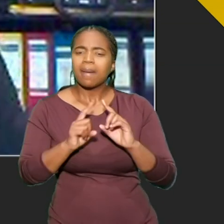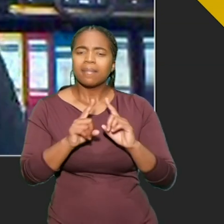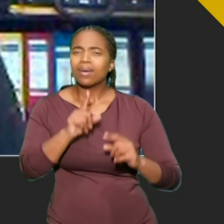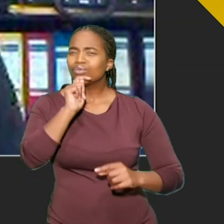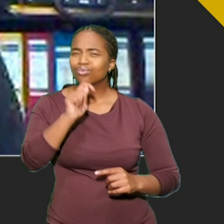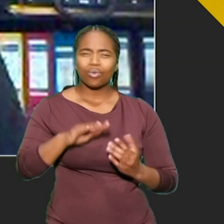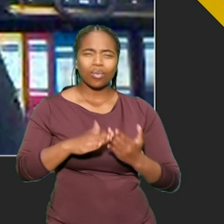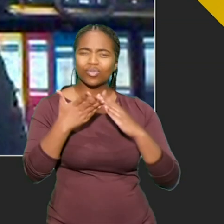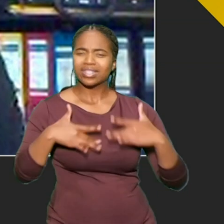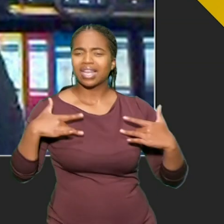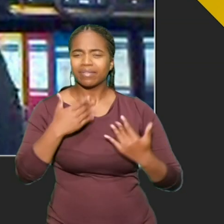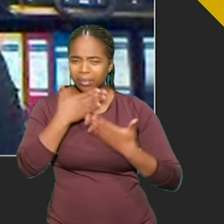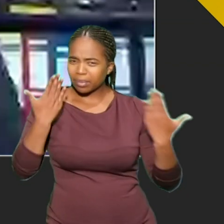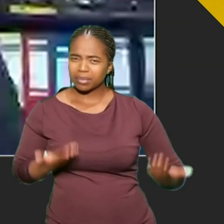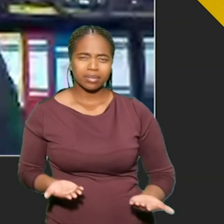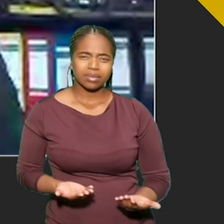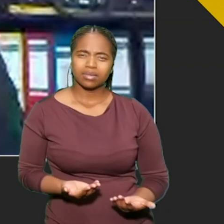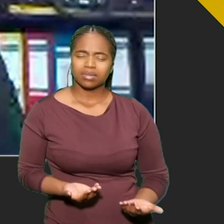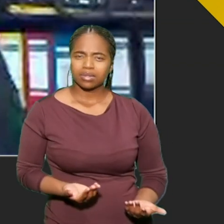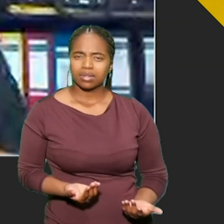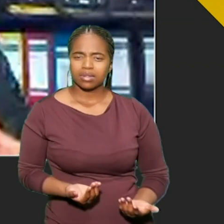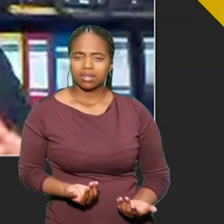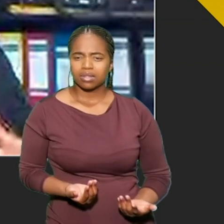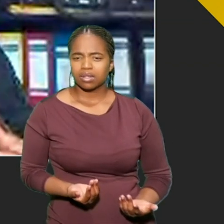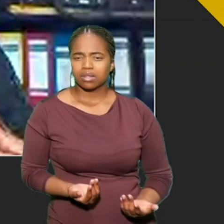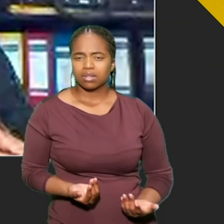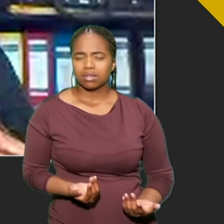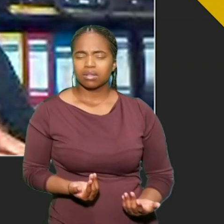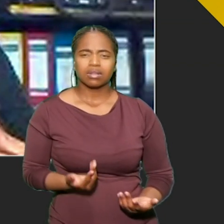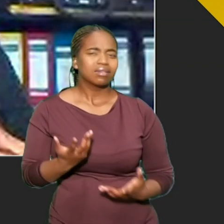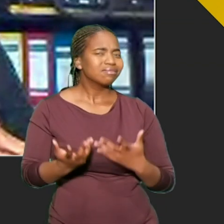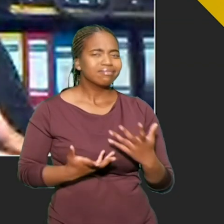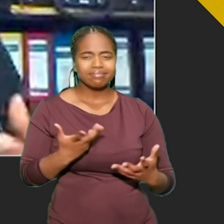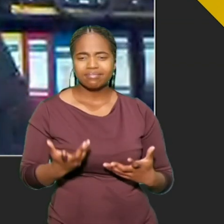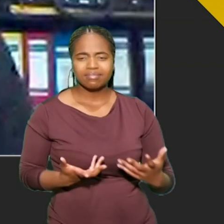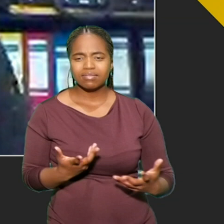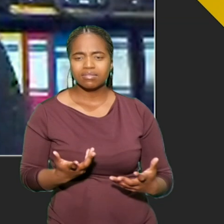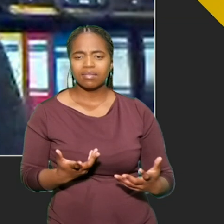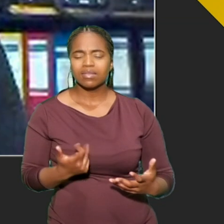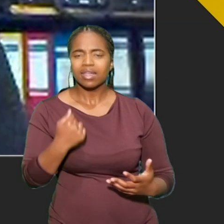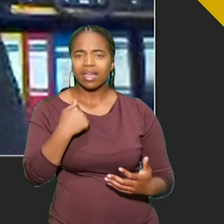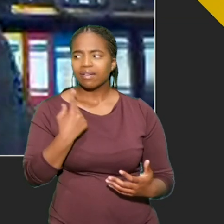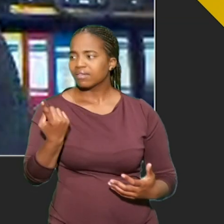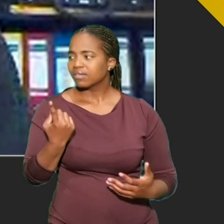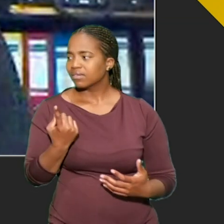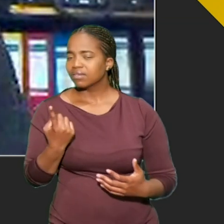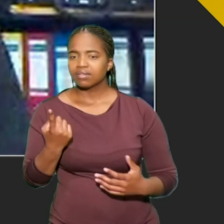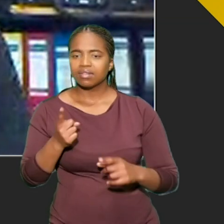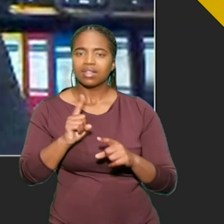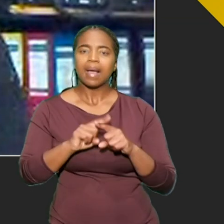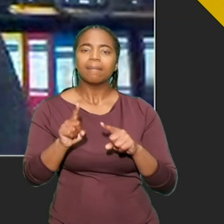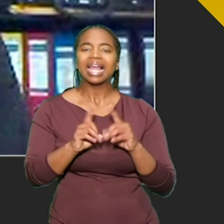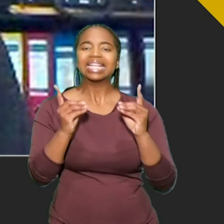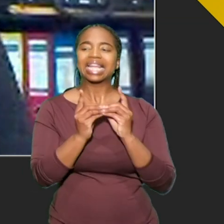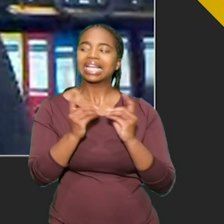community life. My kids, you know, will have to go and make a play date in order